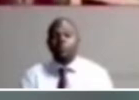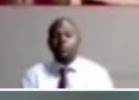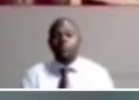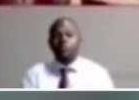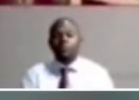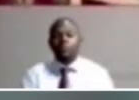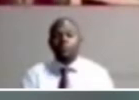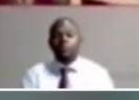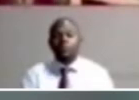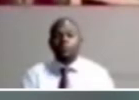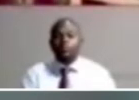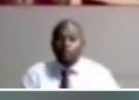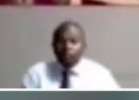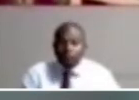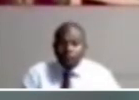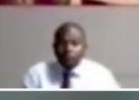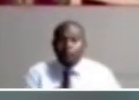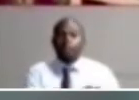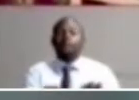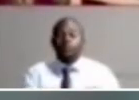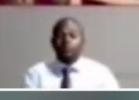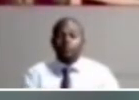by infecting them with